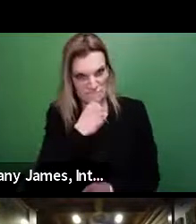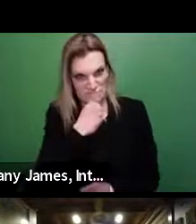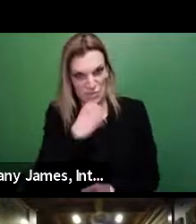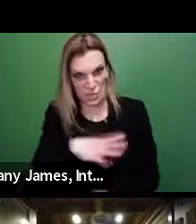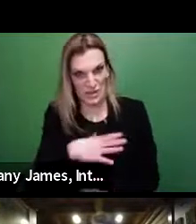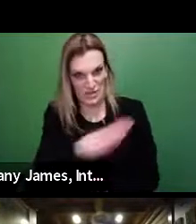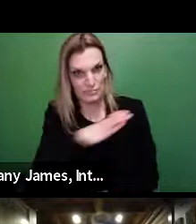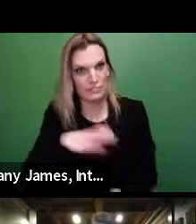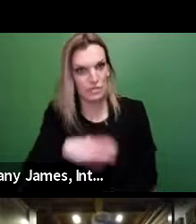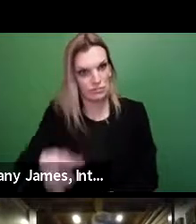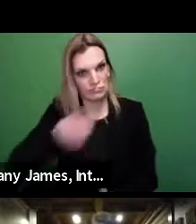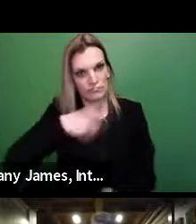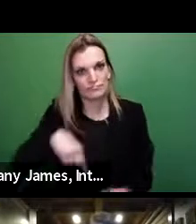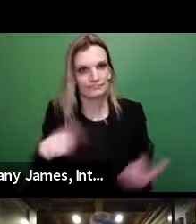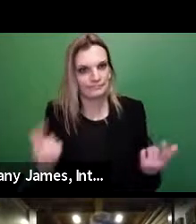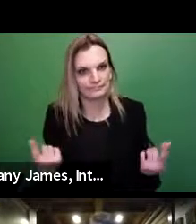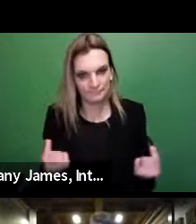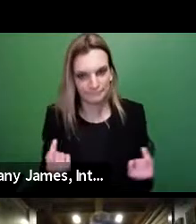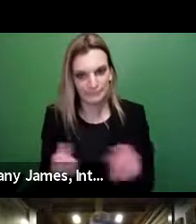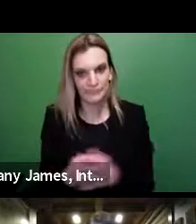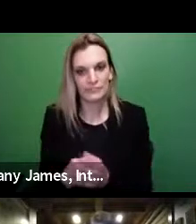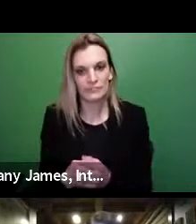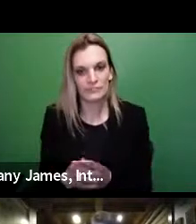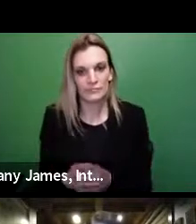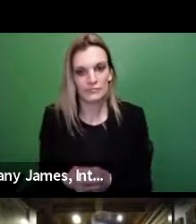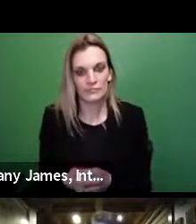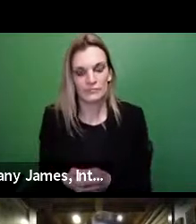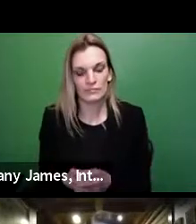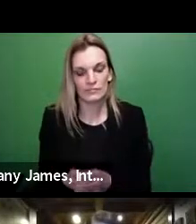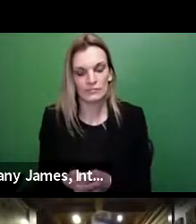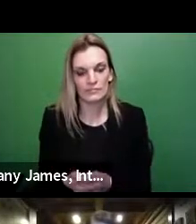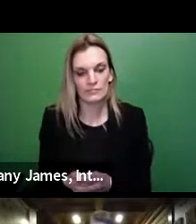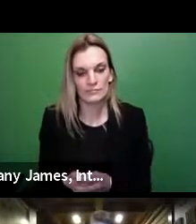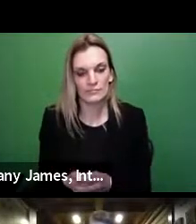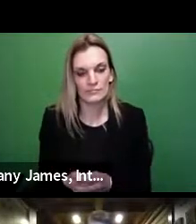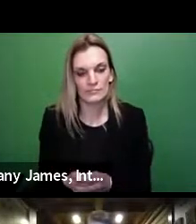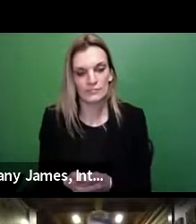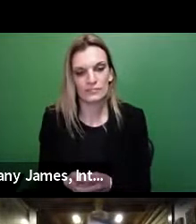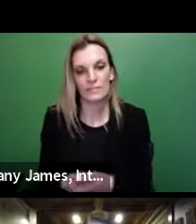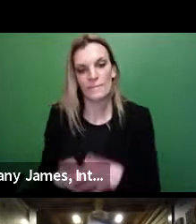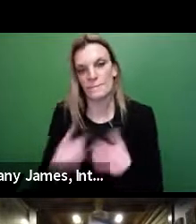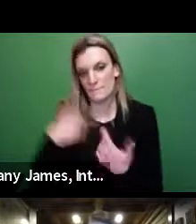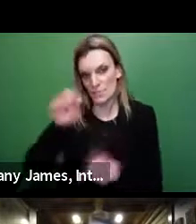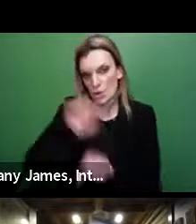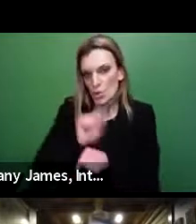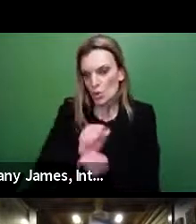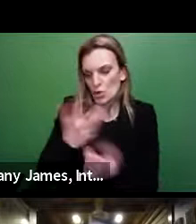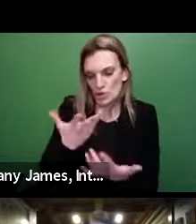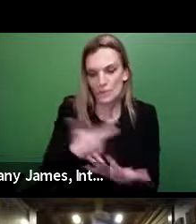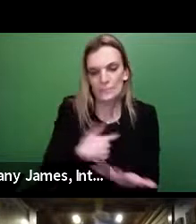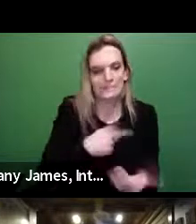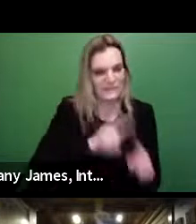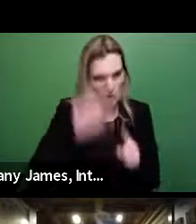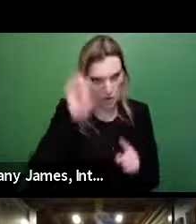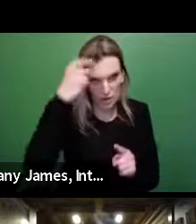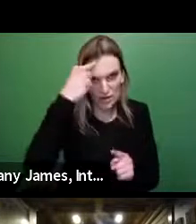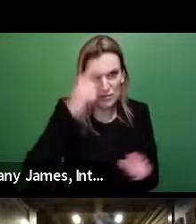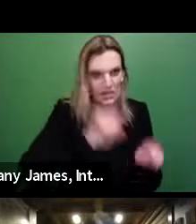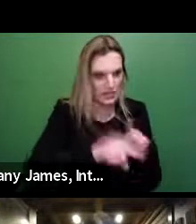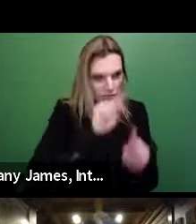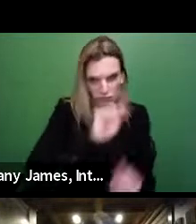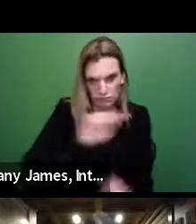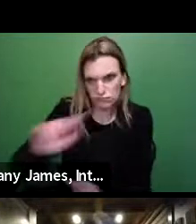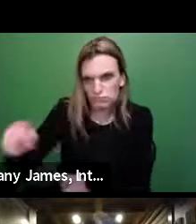to try to introduce and support and advance policies that will eliminate the barriers to women's work